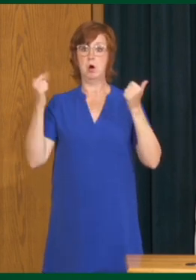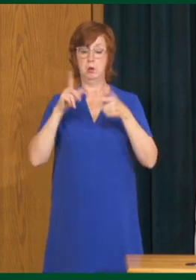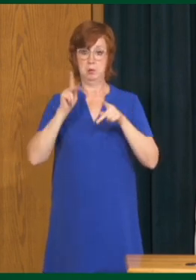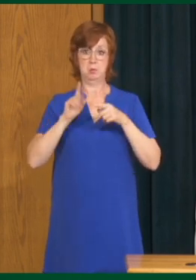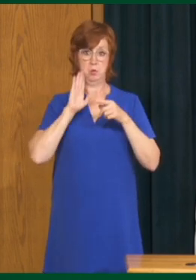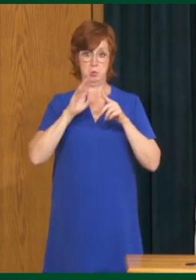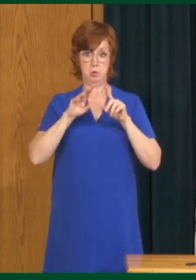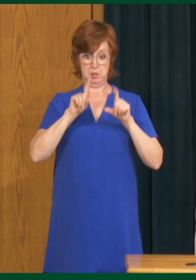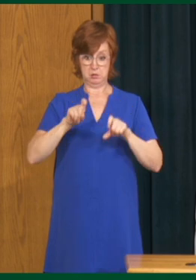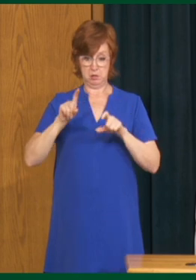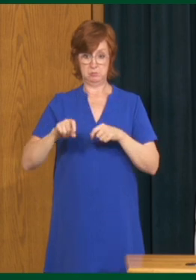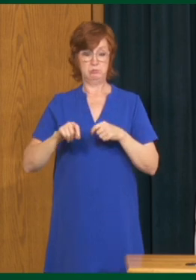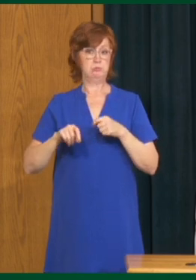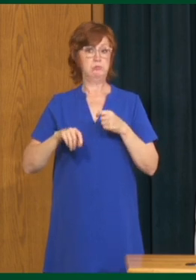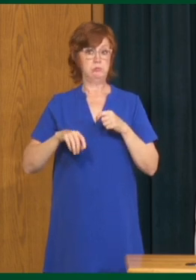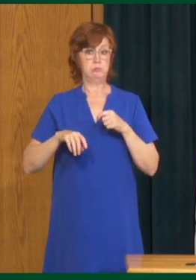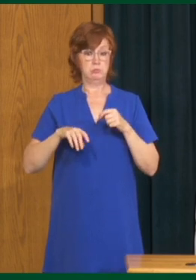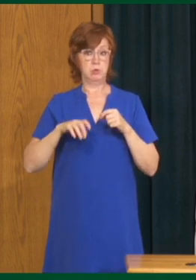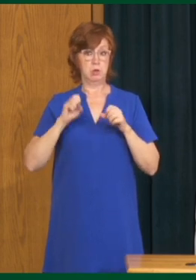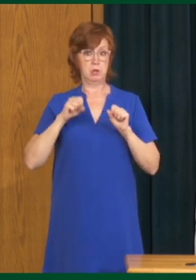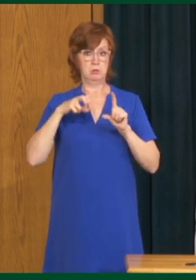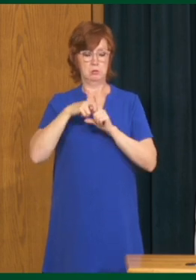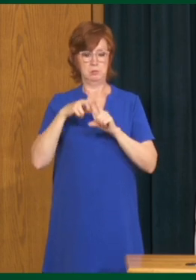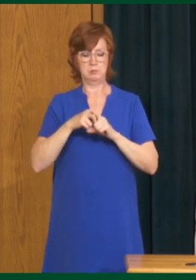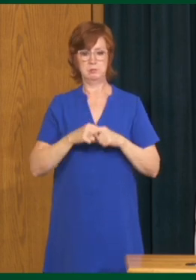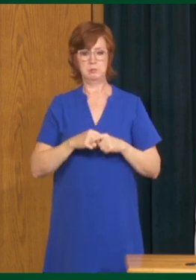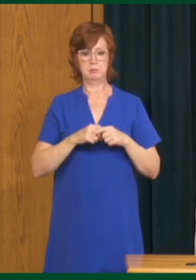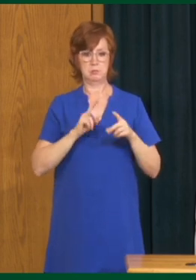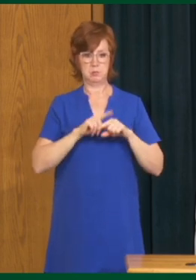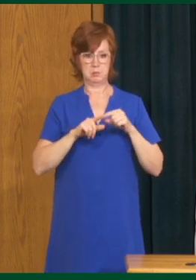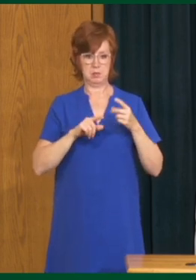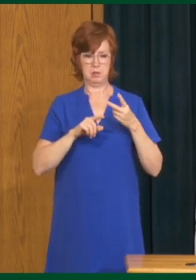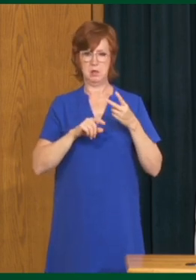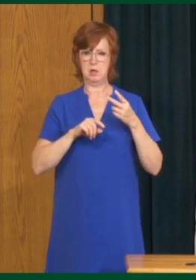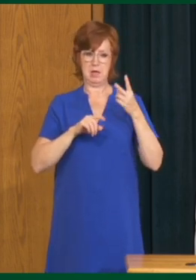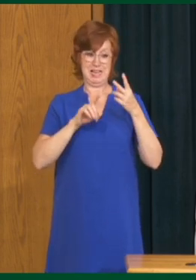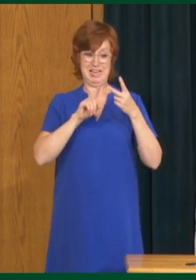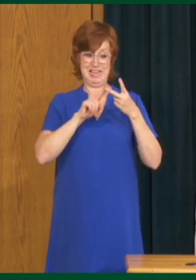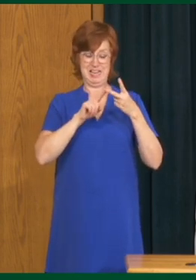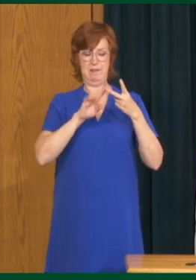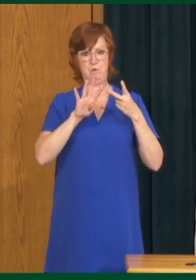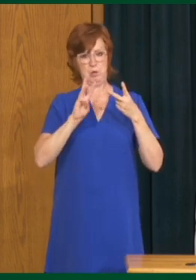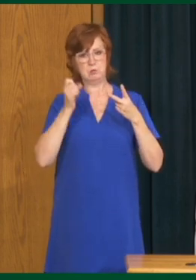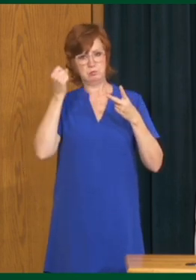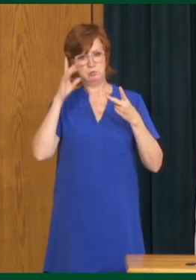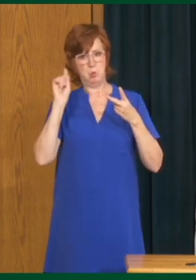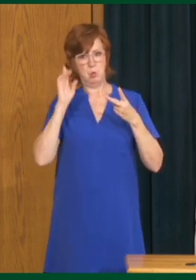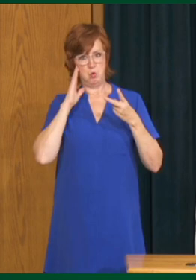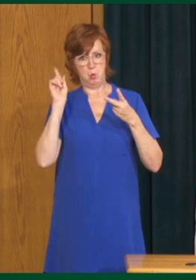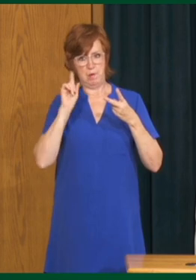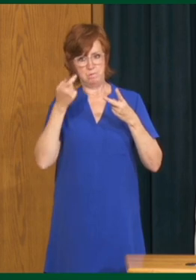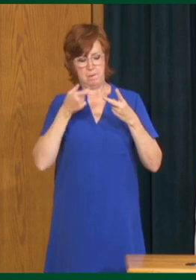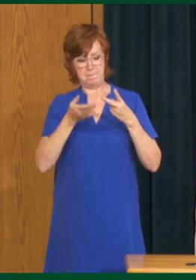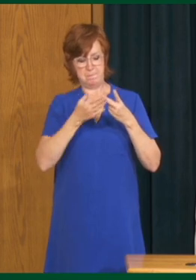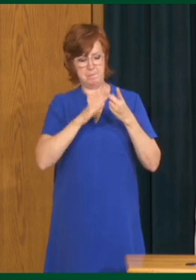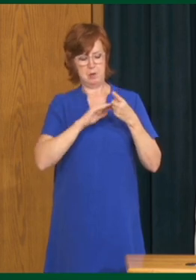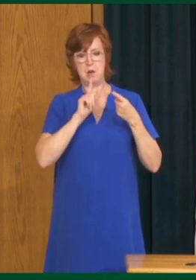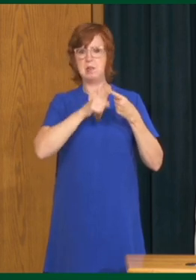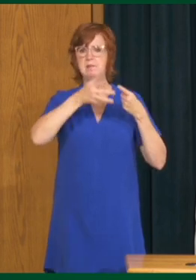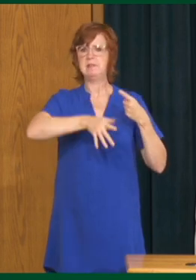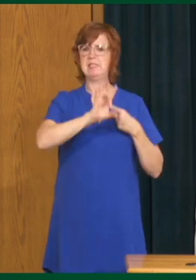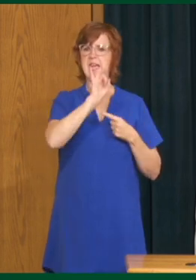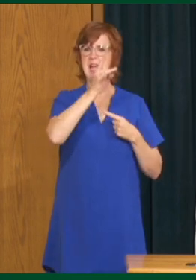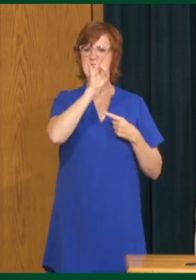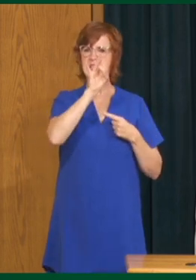sporadic cases which is the 8 in number, which also I think lead to case contact investigation.